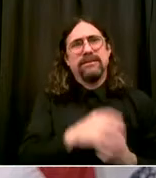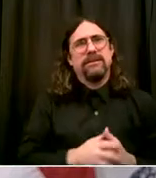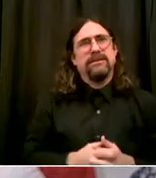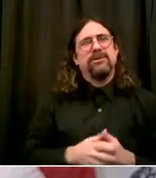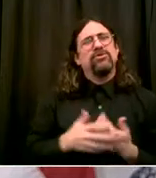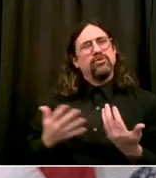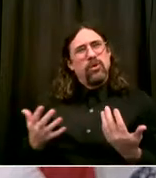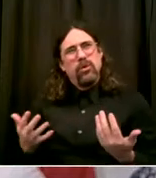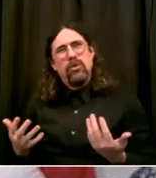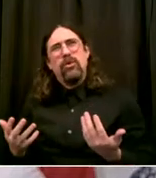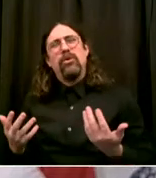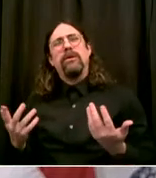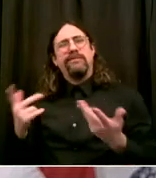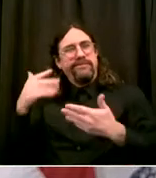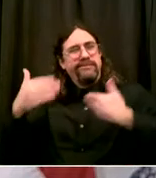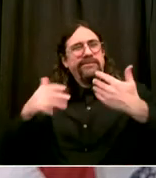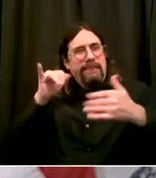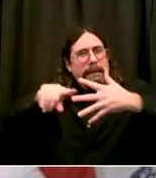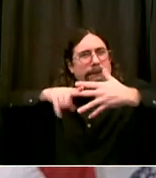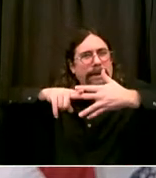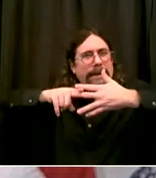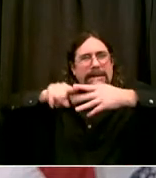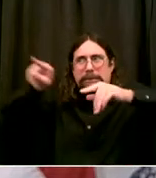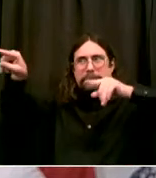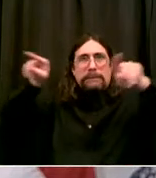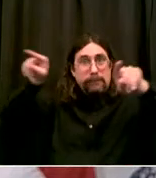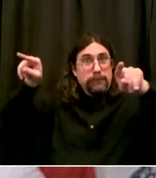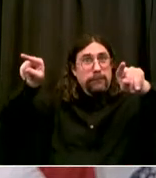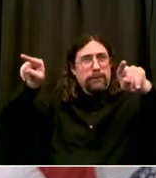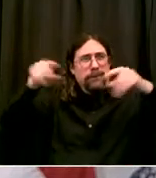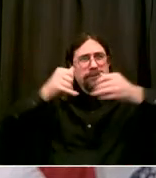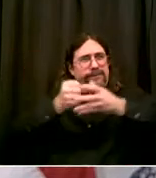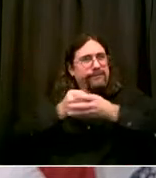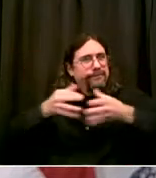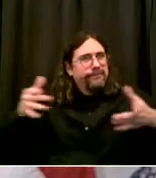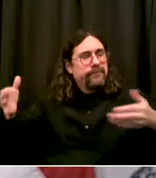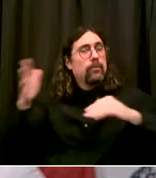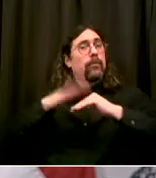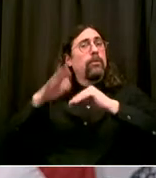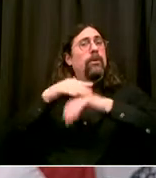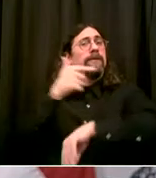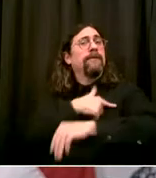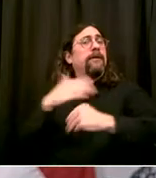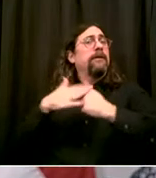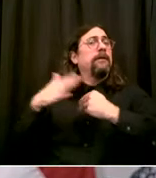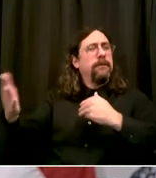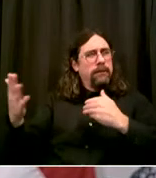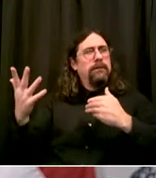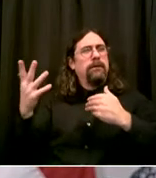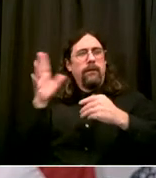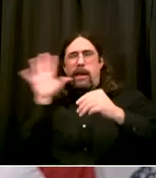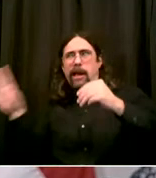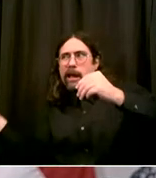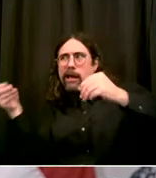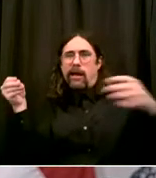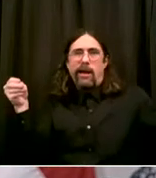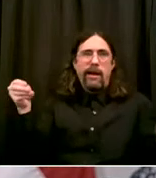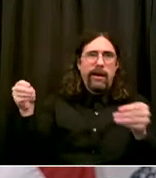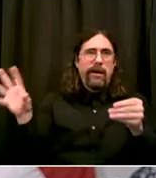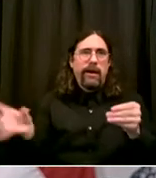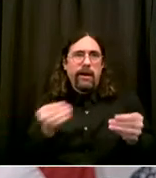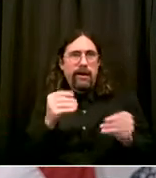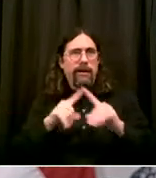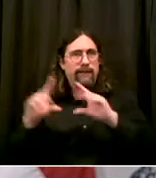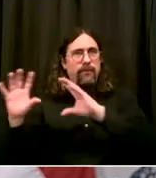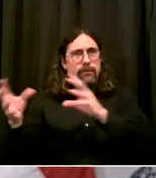Steve. Thanks. And on an entirely different topic, I'm sure you saw the governor is allowing a limited number of fans to see